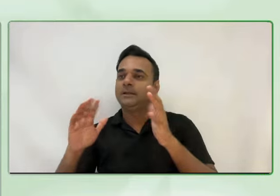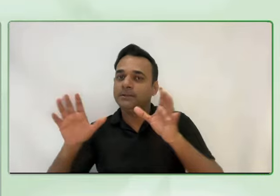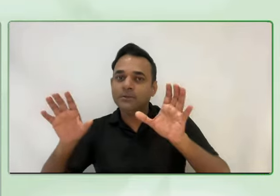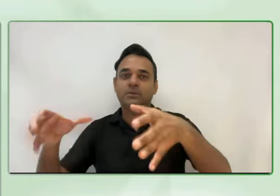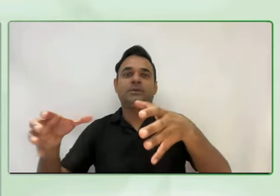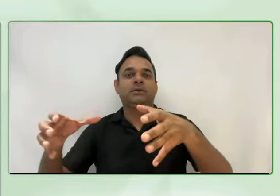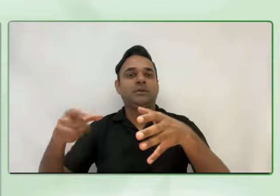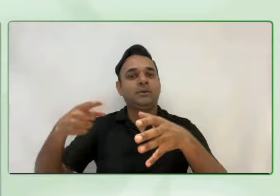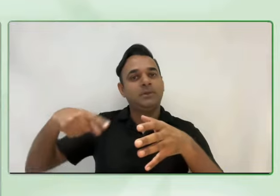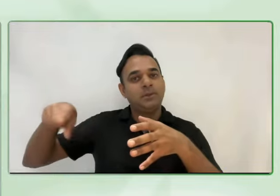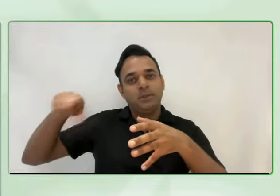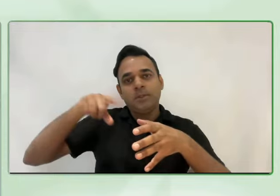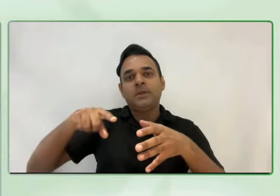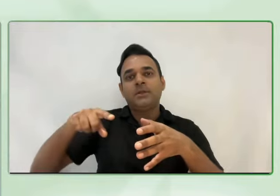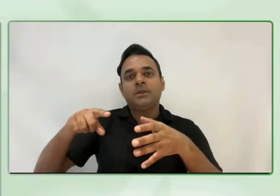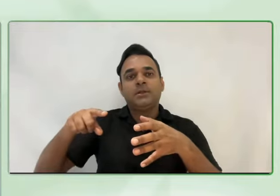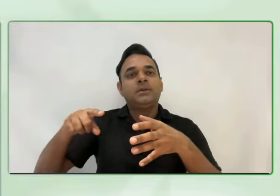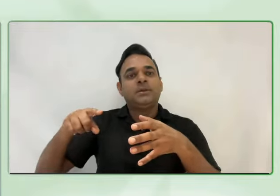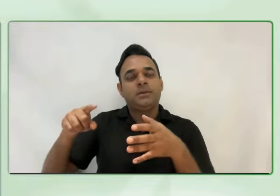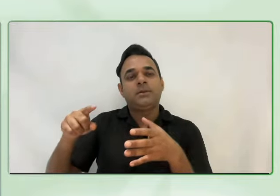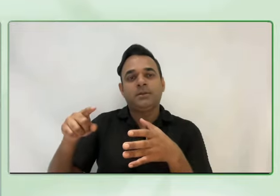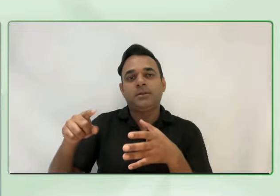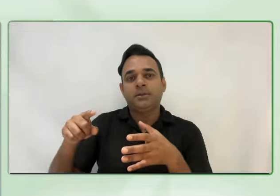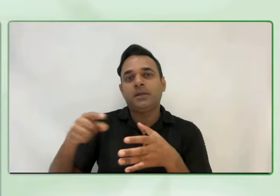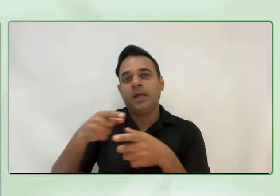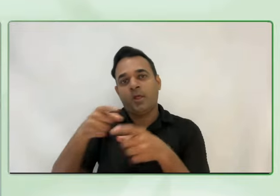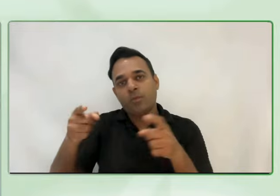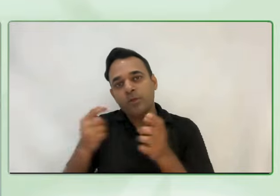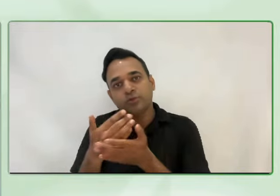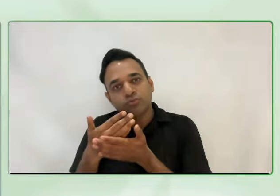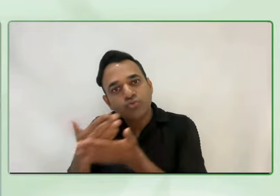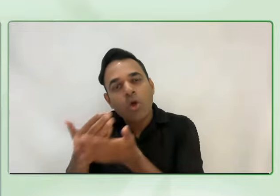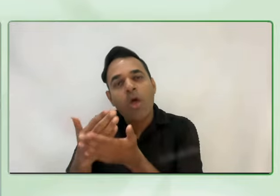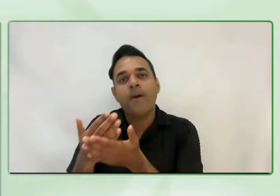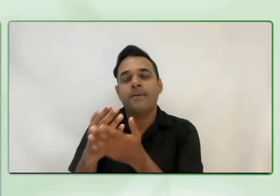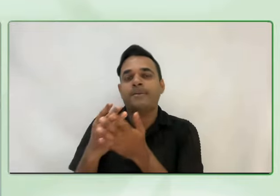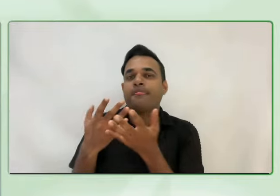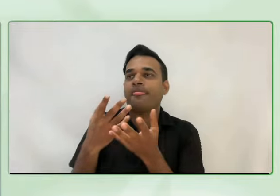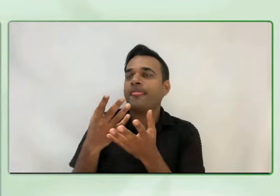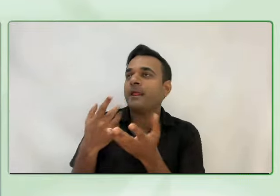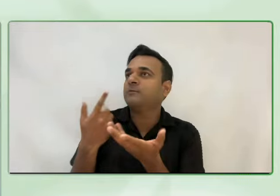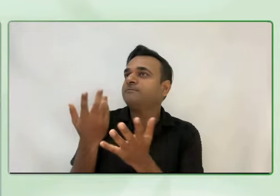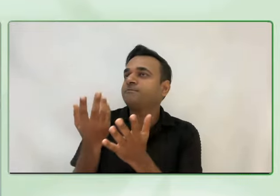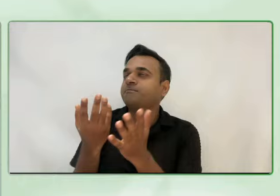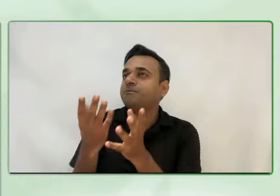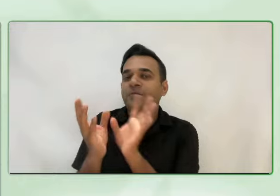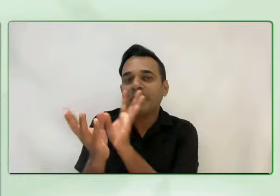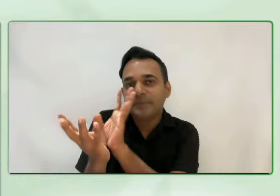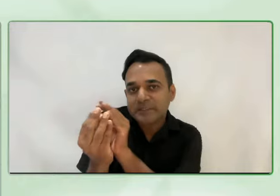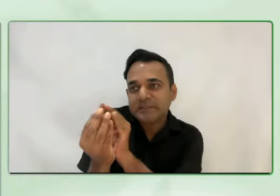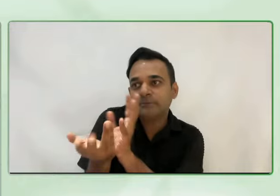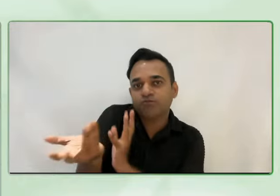our North Star look like for the, like you said, fit for purpose